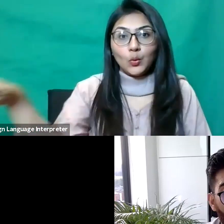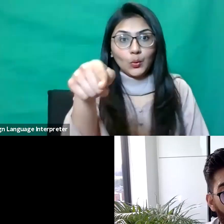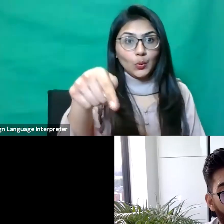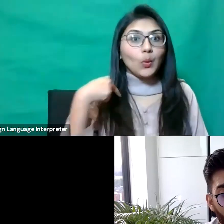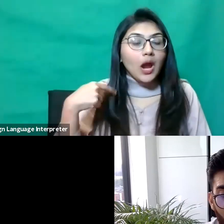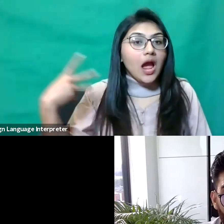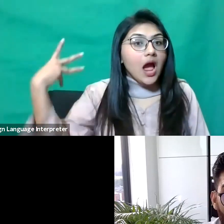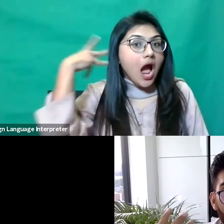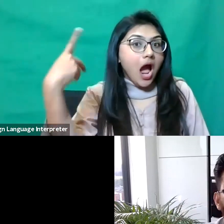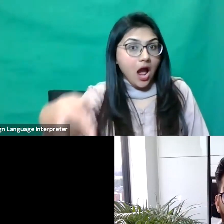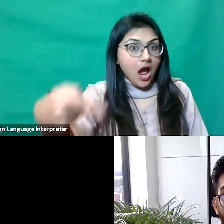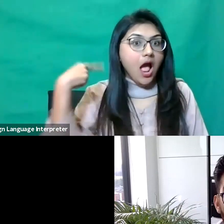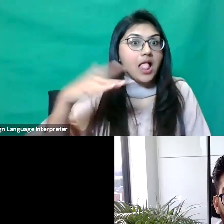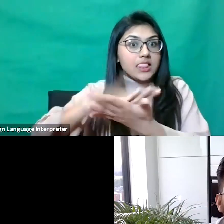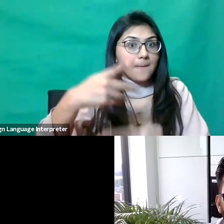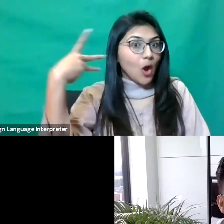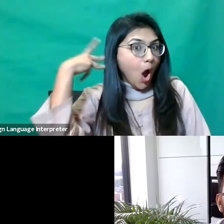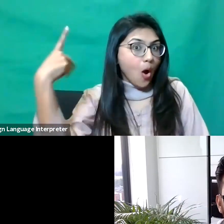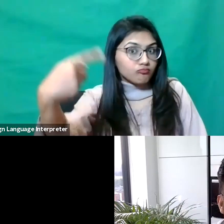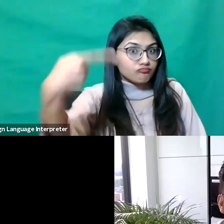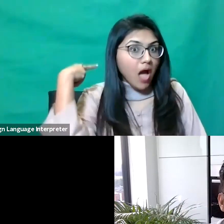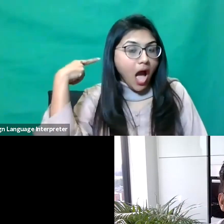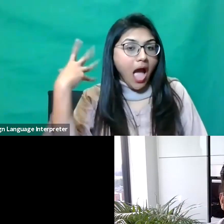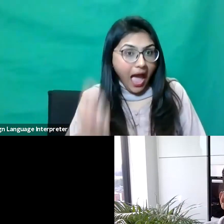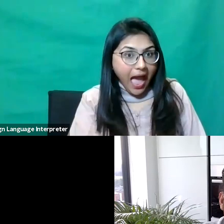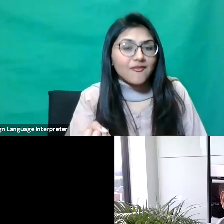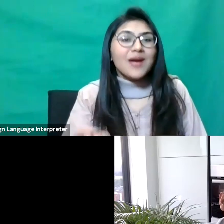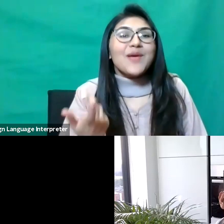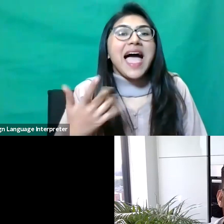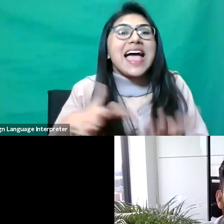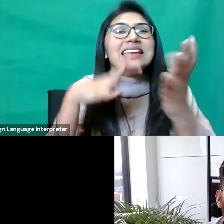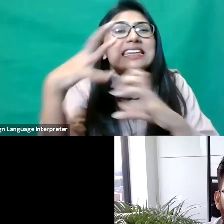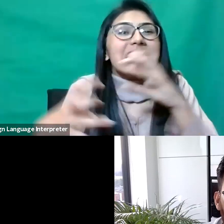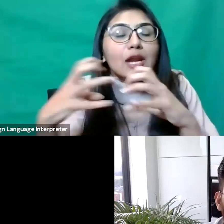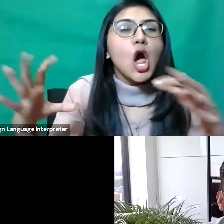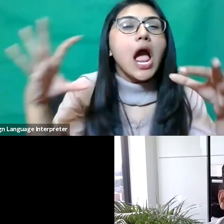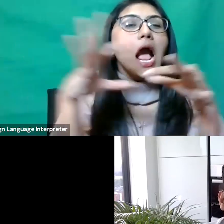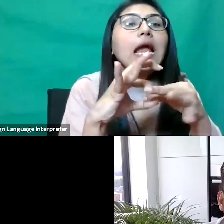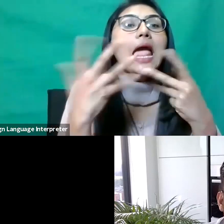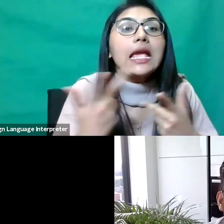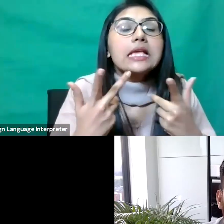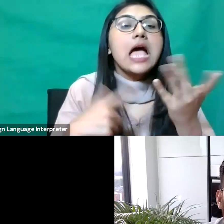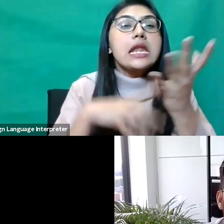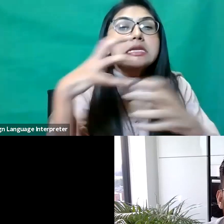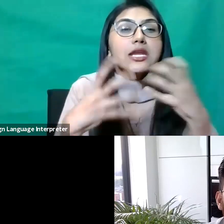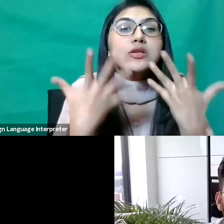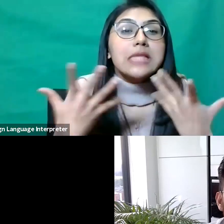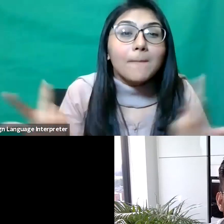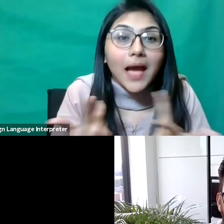Cochlear, so it's really easy. I mean, it's just the technology. It makes a huge difference for those people